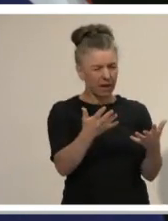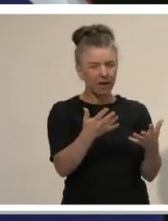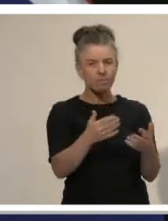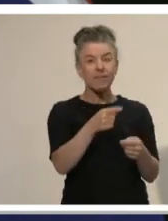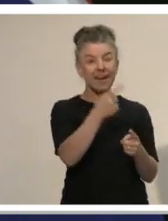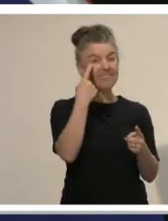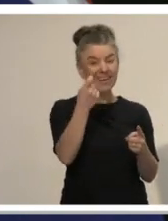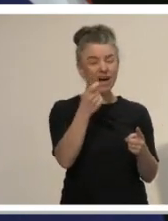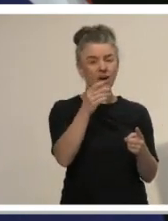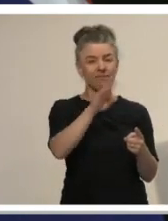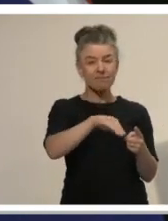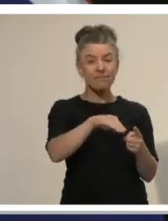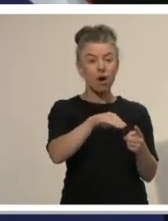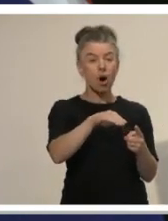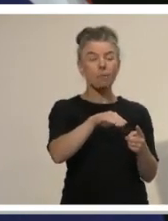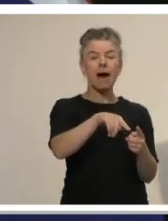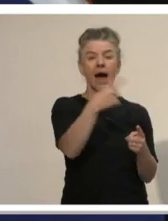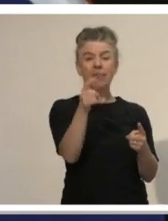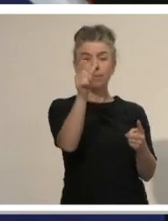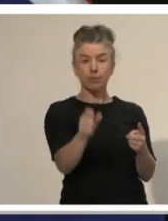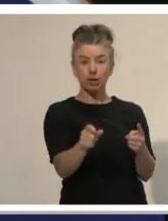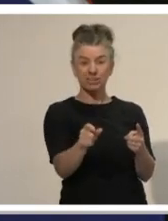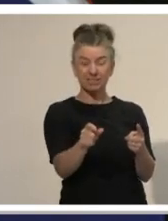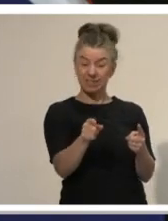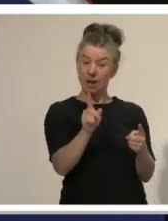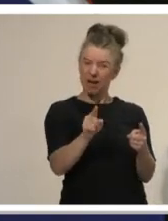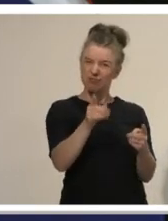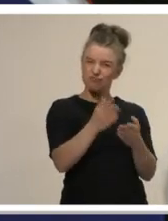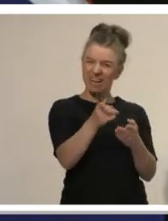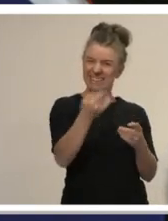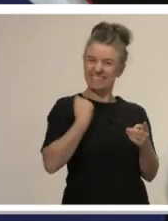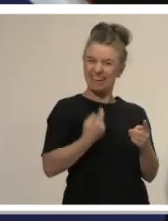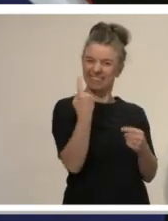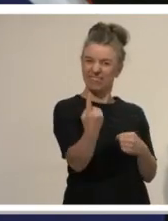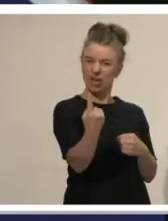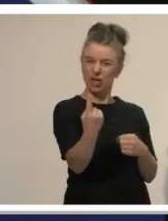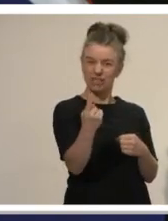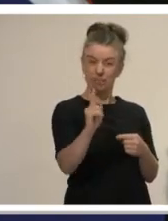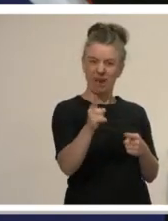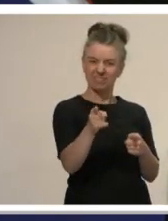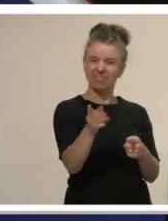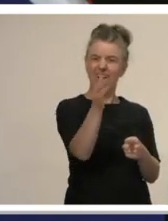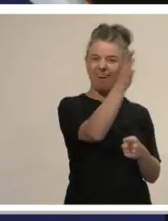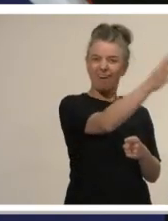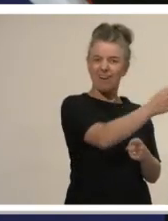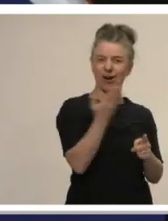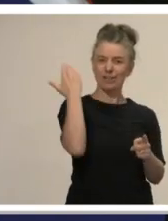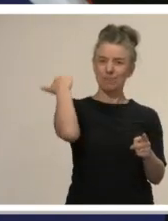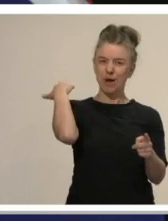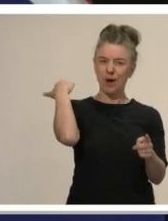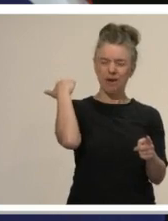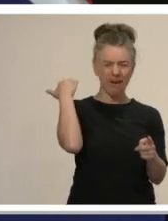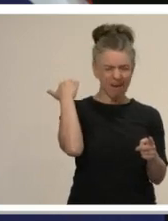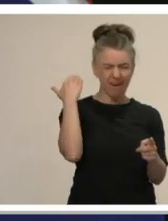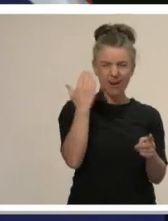in the household who was first symptomatic, and that might have been some time ago. And so even when we're producing, we might then test them or list